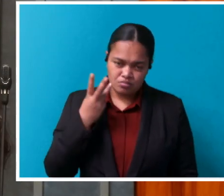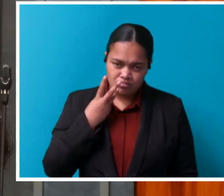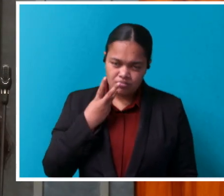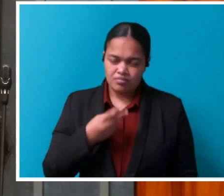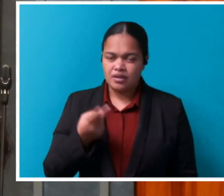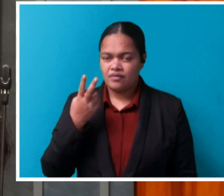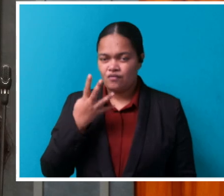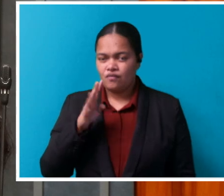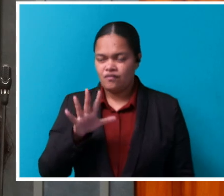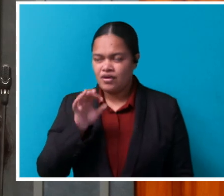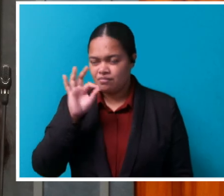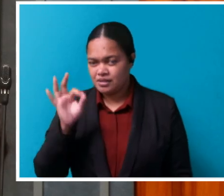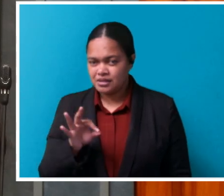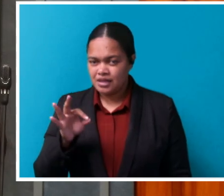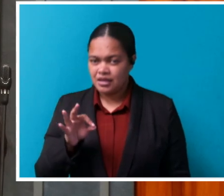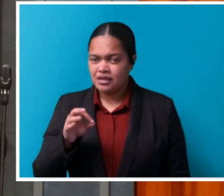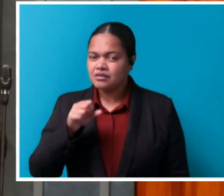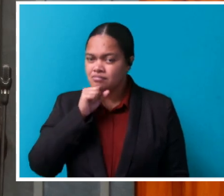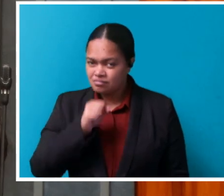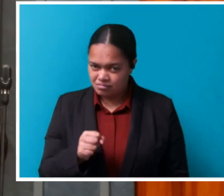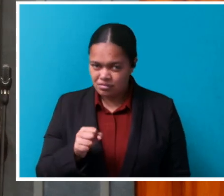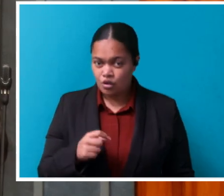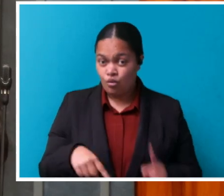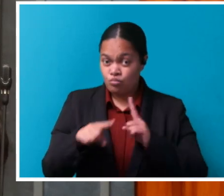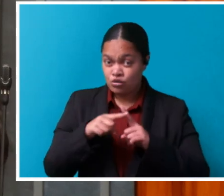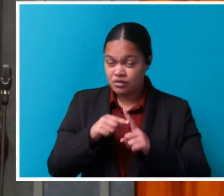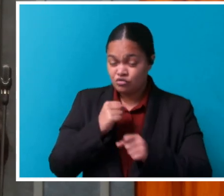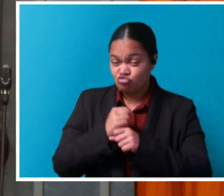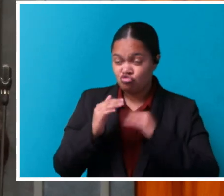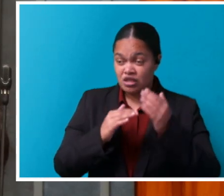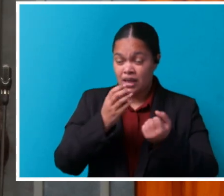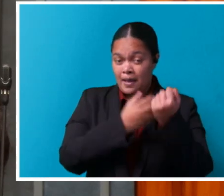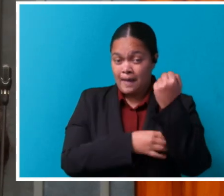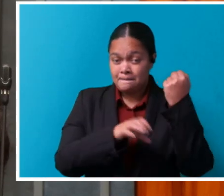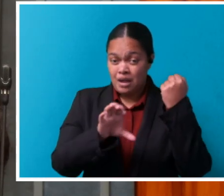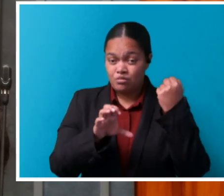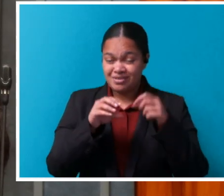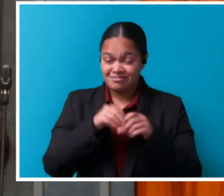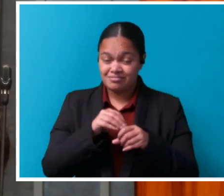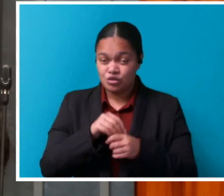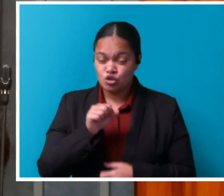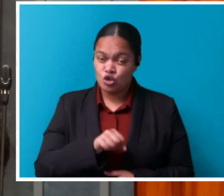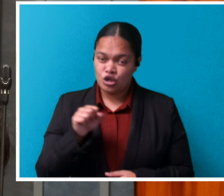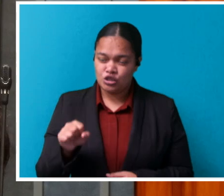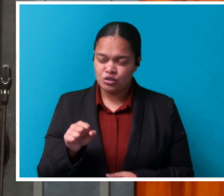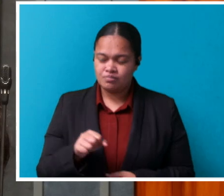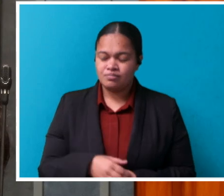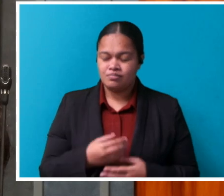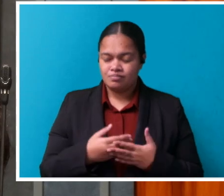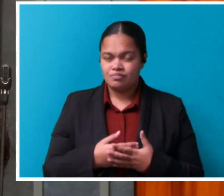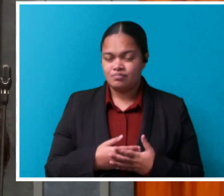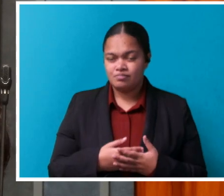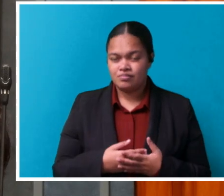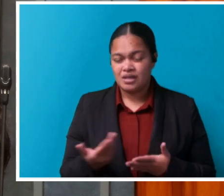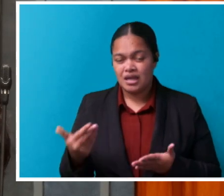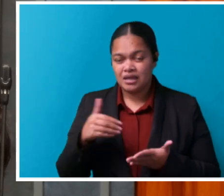male. And this indicates a positive shift towards gender empowerment in scholarship distribution. In addition